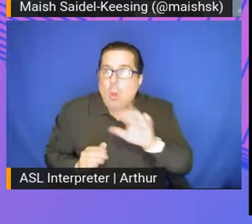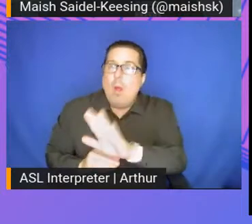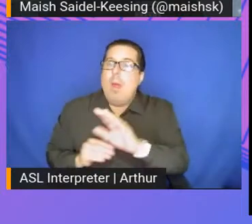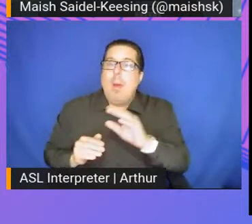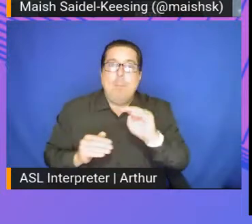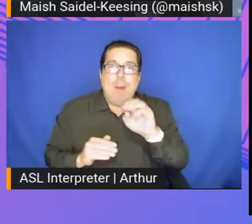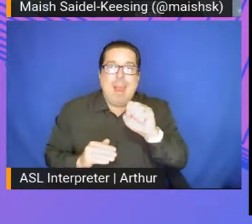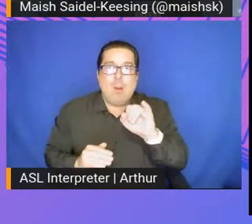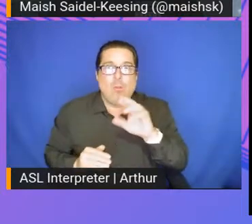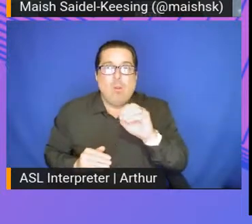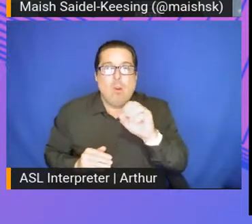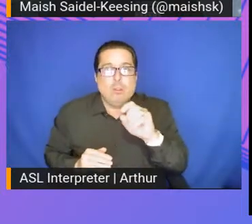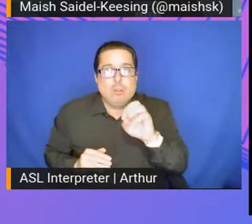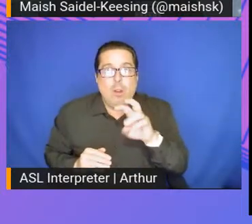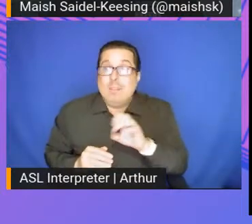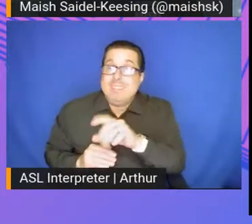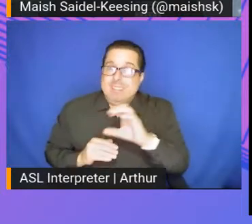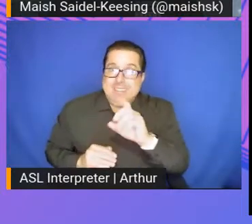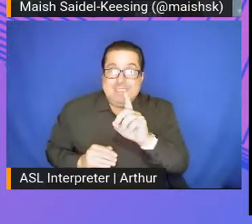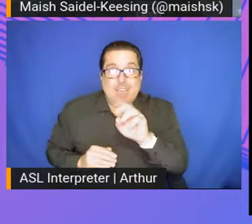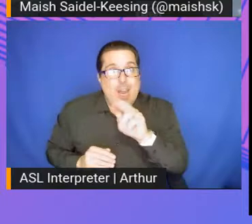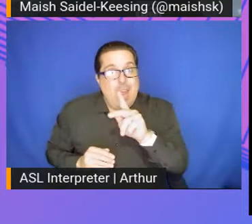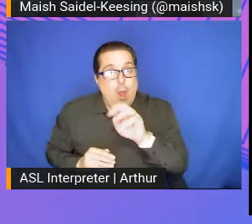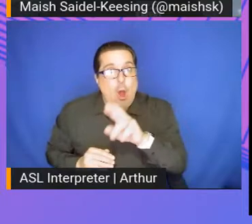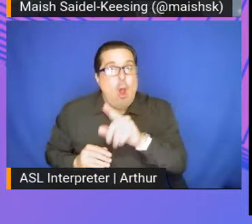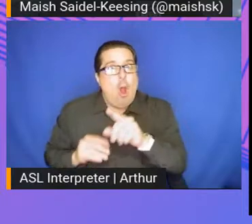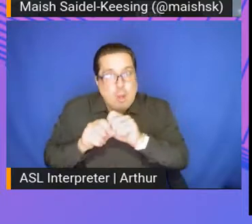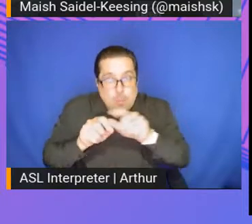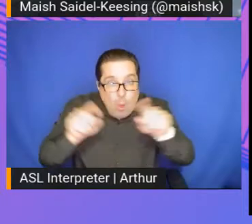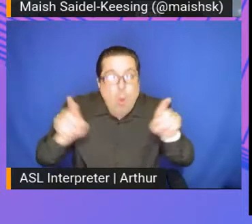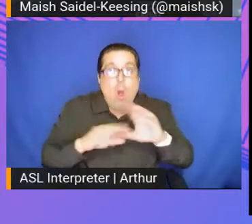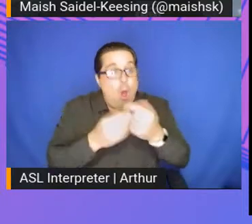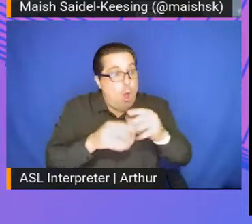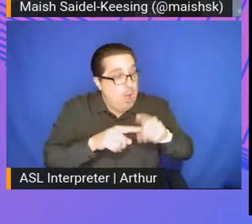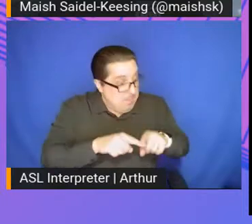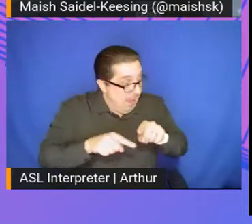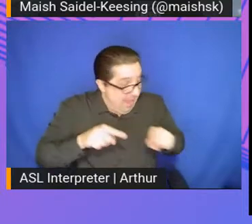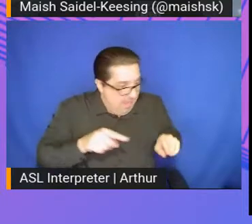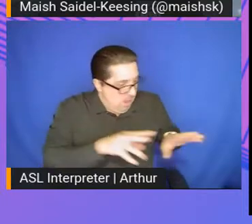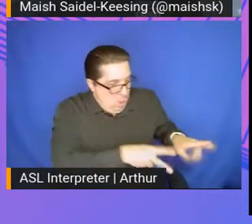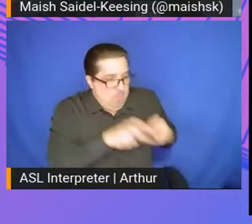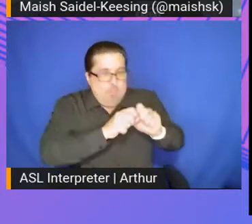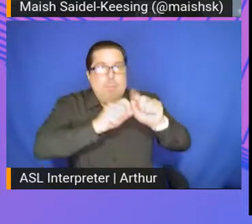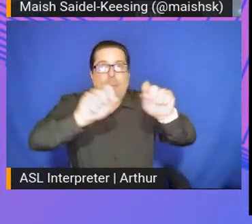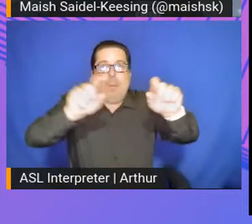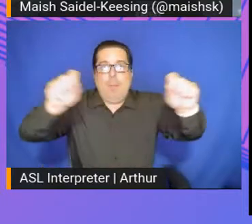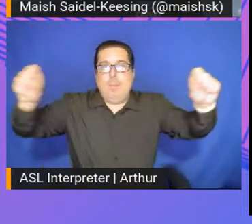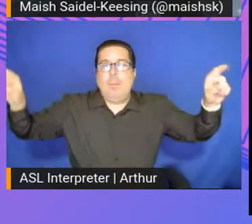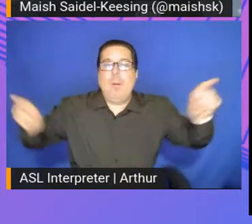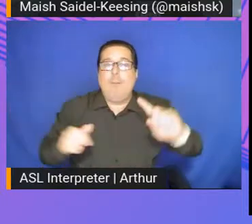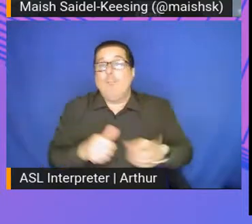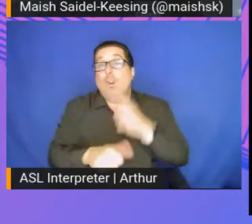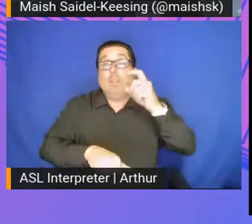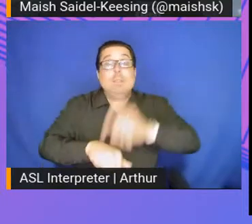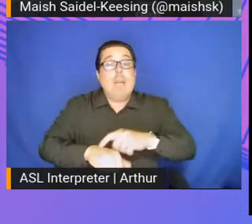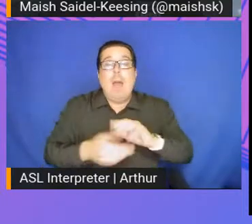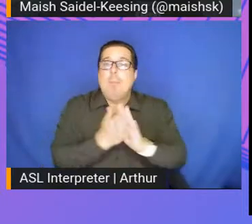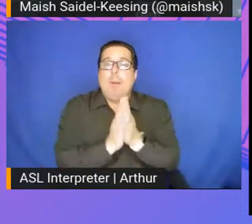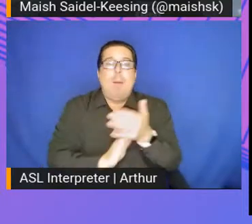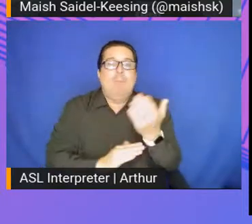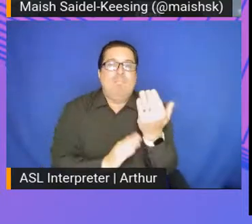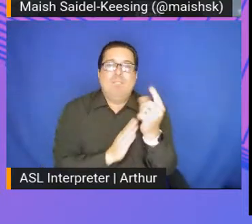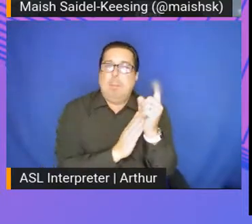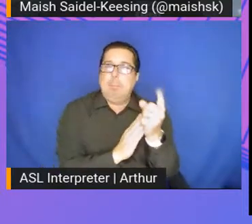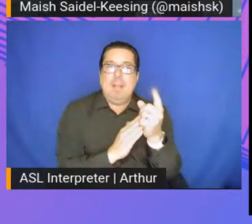run CDKR deploy. It recursively deploys all their dependencies. Now, the first time takes 15 minutes or so, but now they've